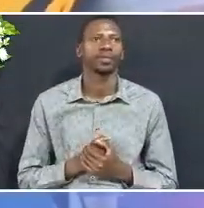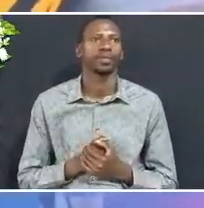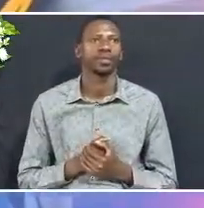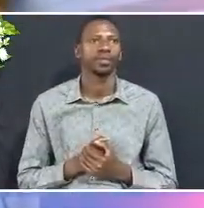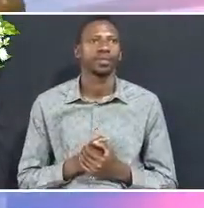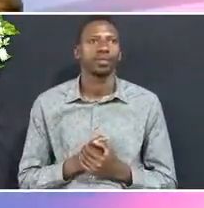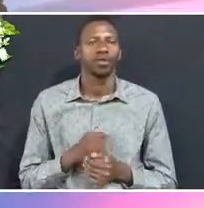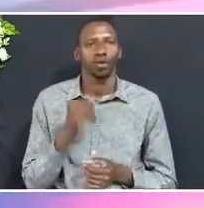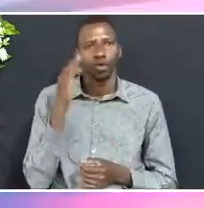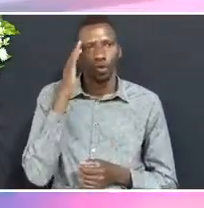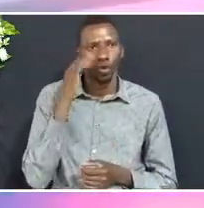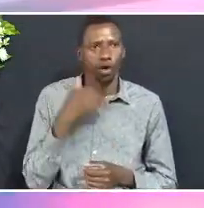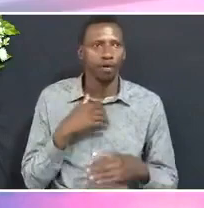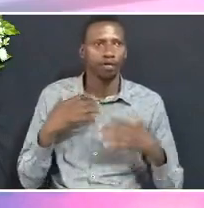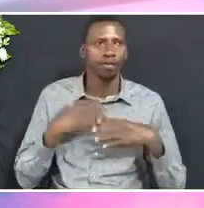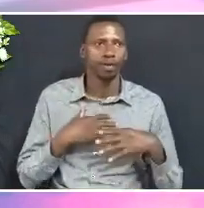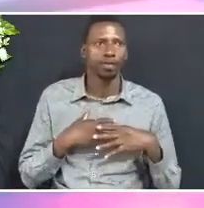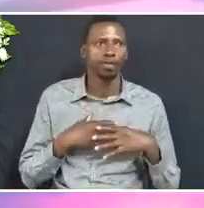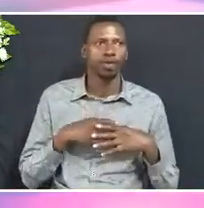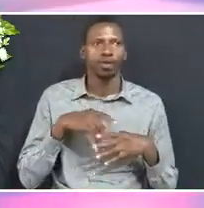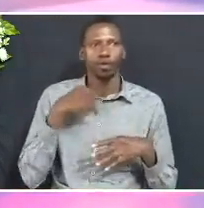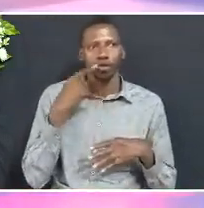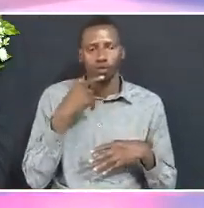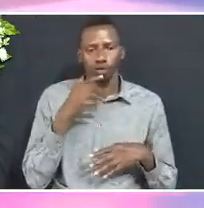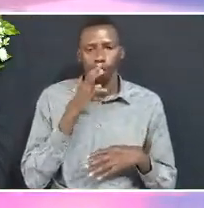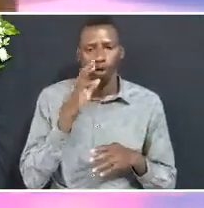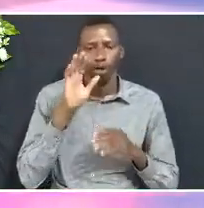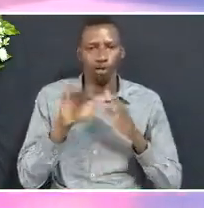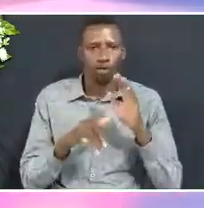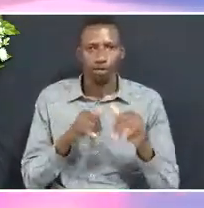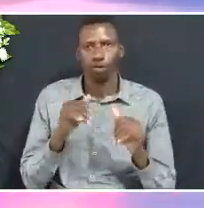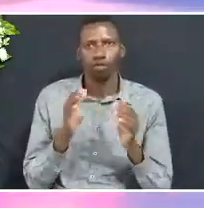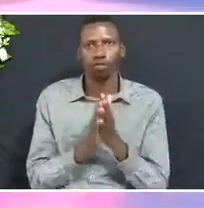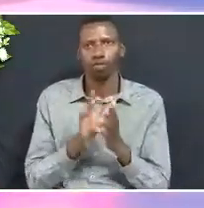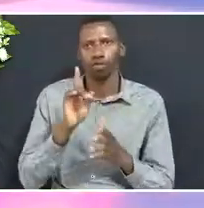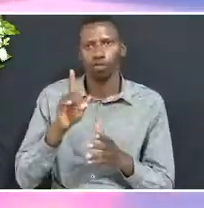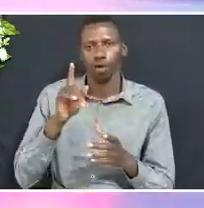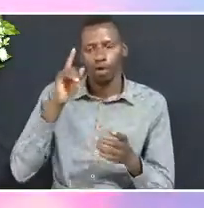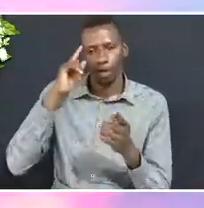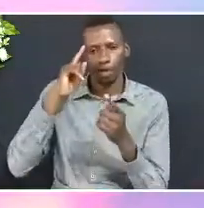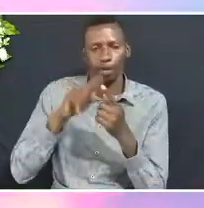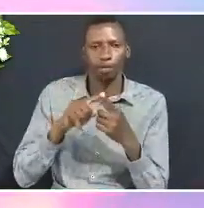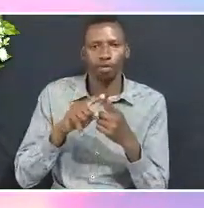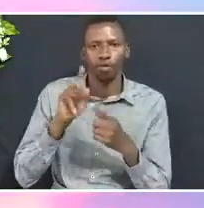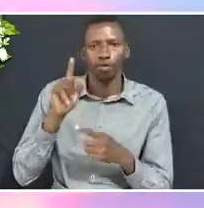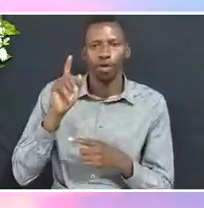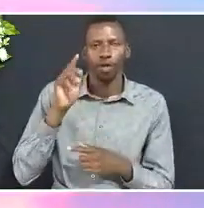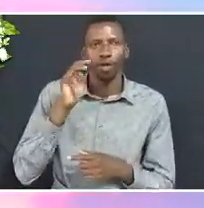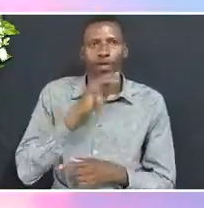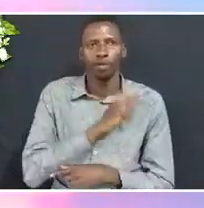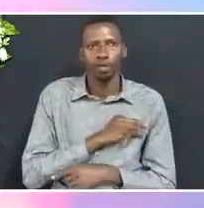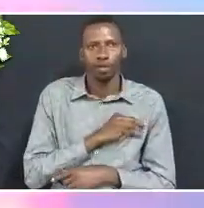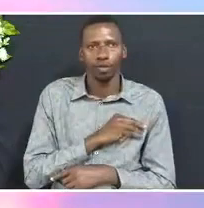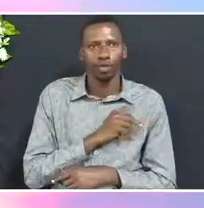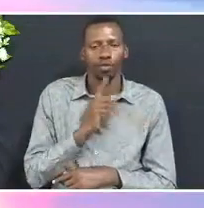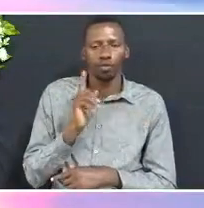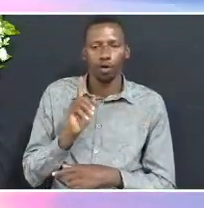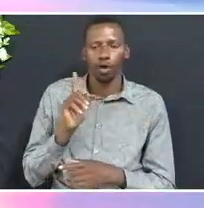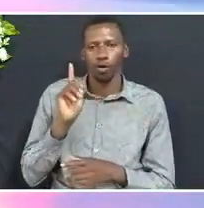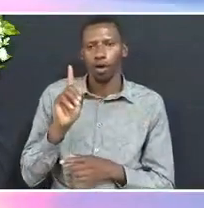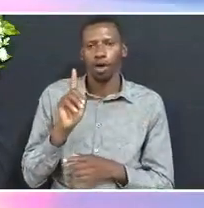You know, there are people who have been called with one purpose, with one mission, with one